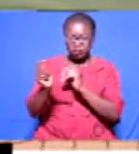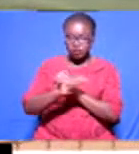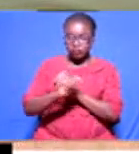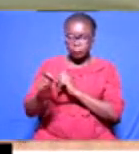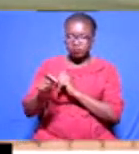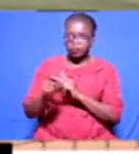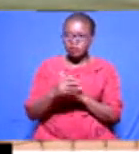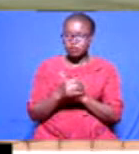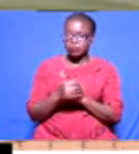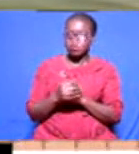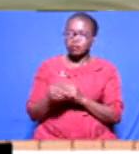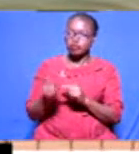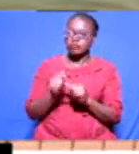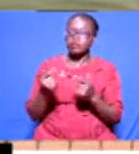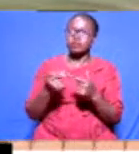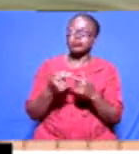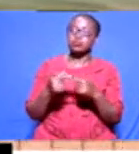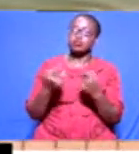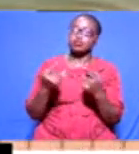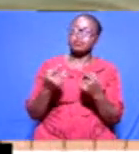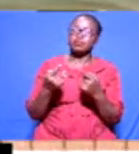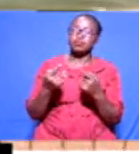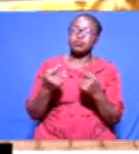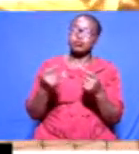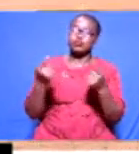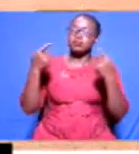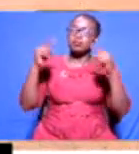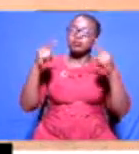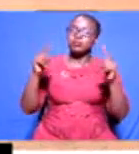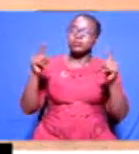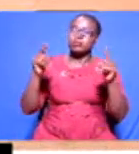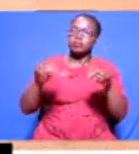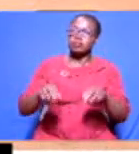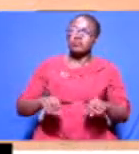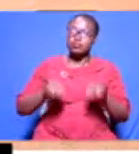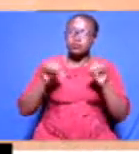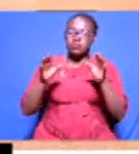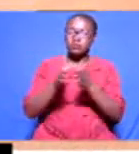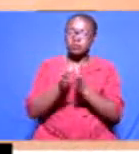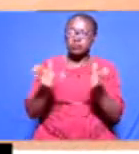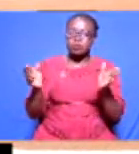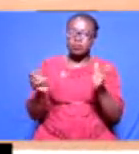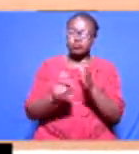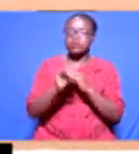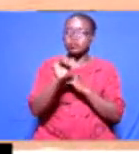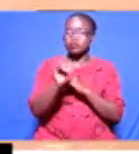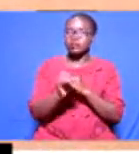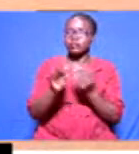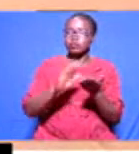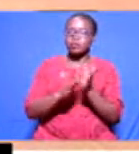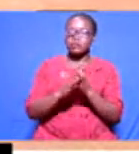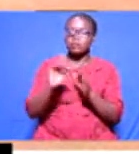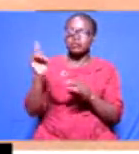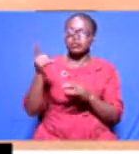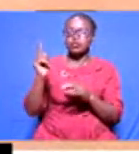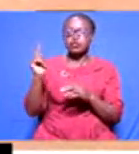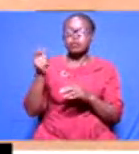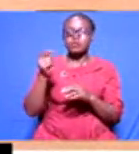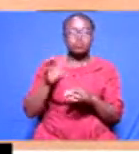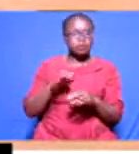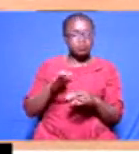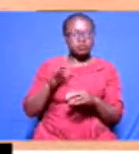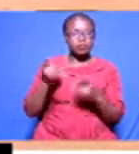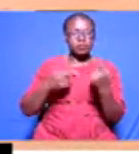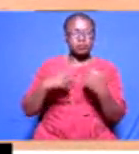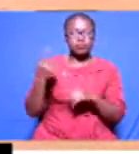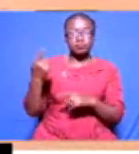Angela, who broke the ceiling following her recent success at the Australian Open in January, when she became the first Kenyan female to win a Grand Slam